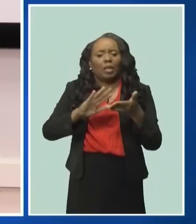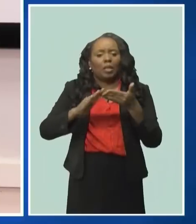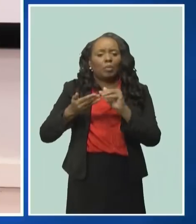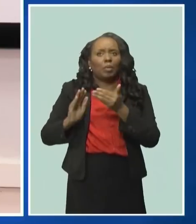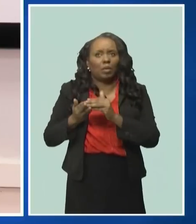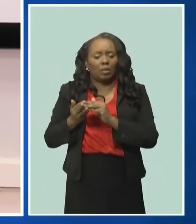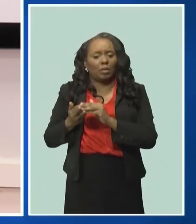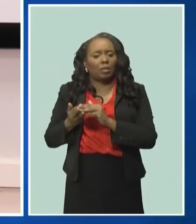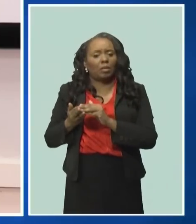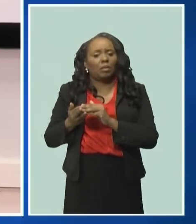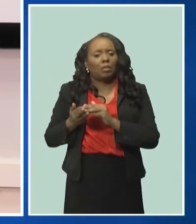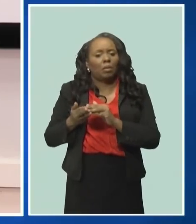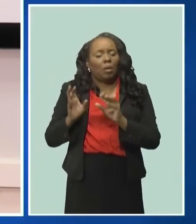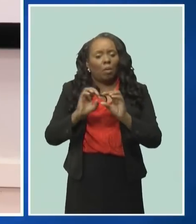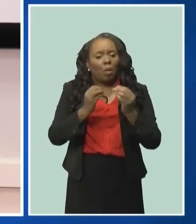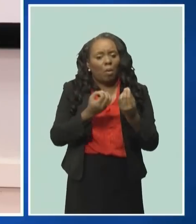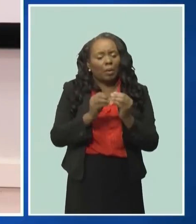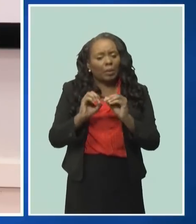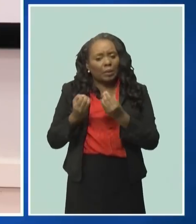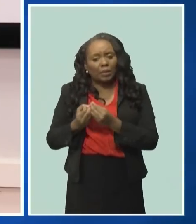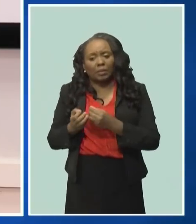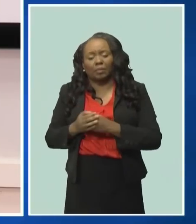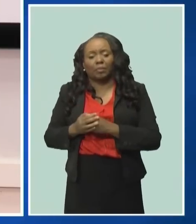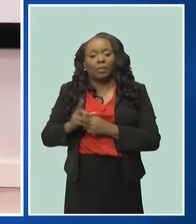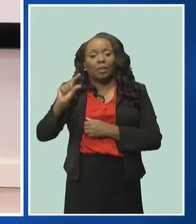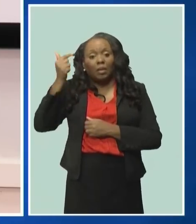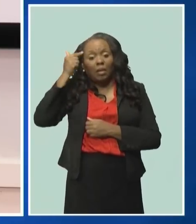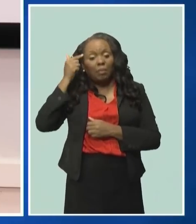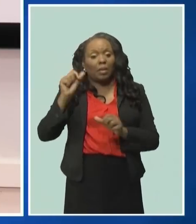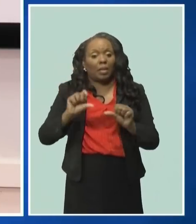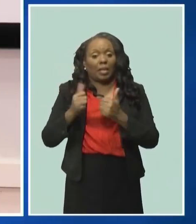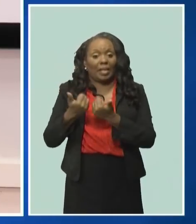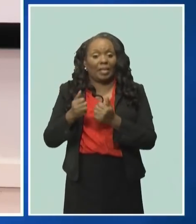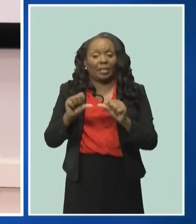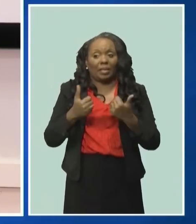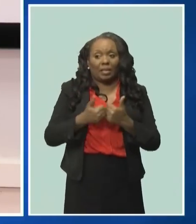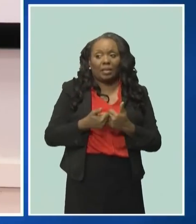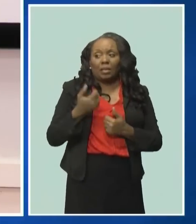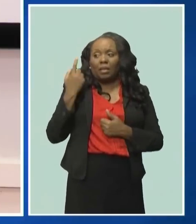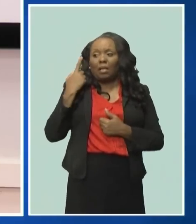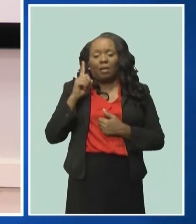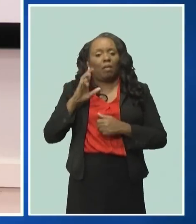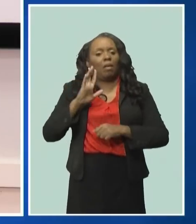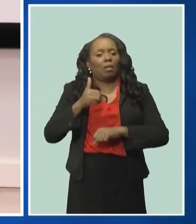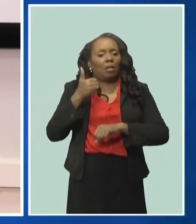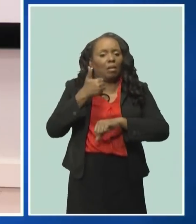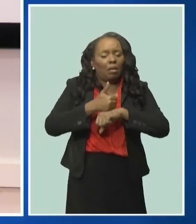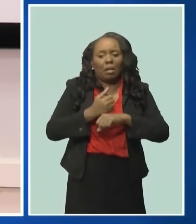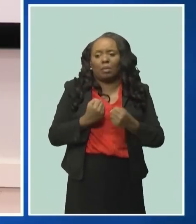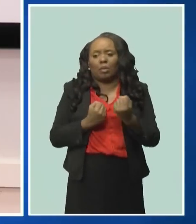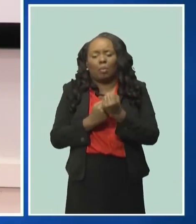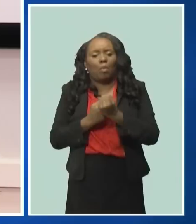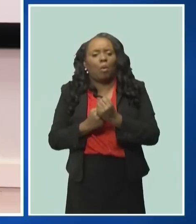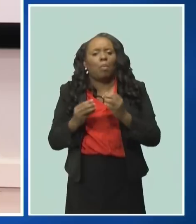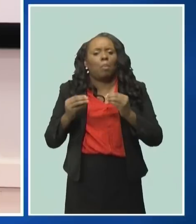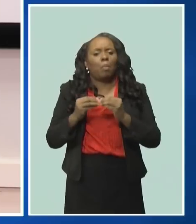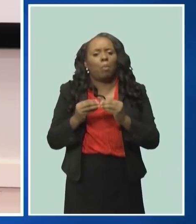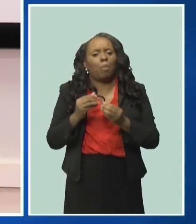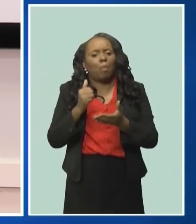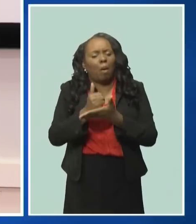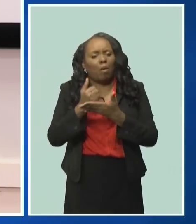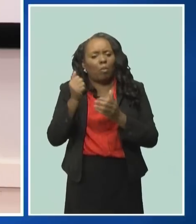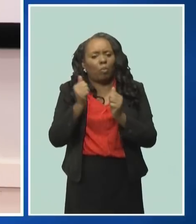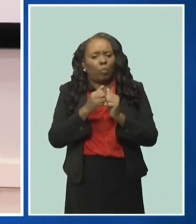and government agencies to develop and implement initiatives that promote reading, conduct research